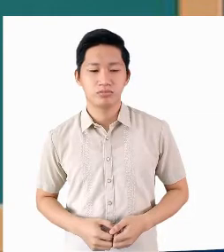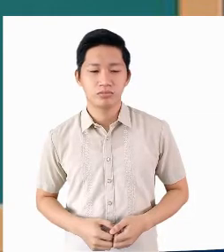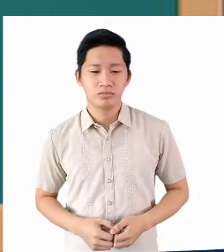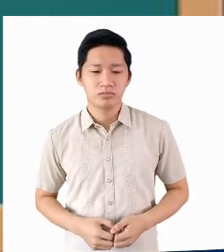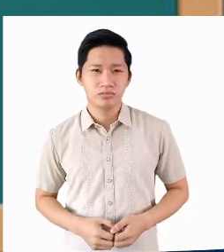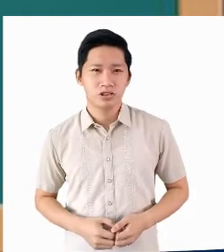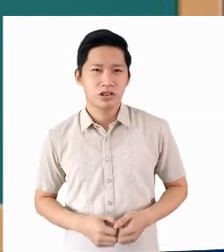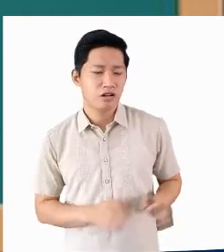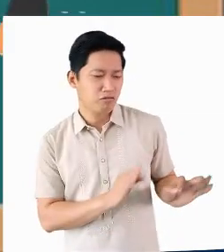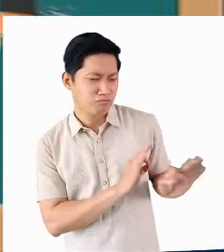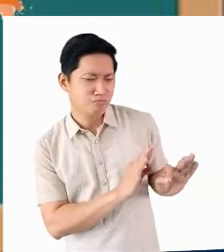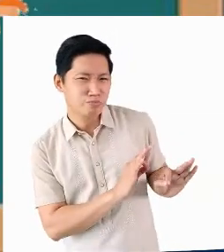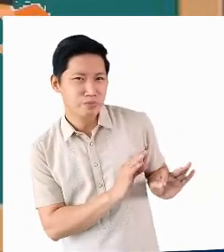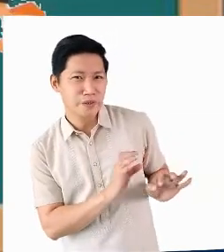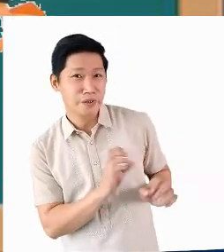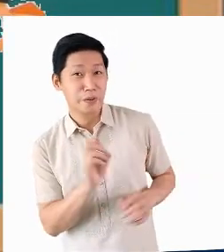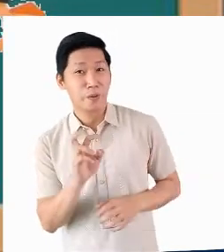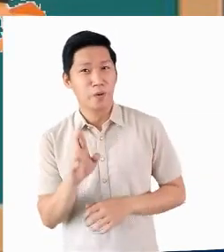fear or stage fright.